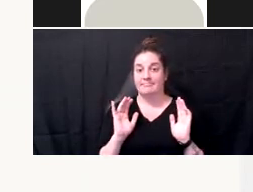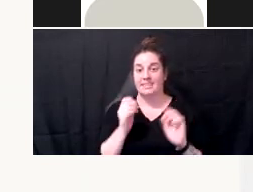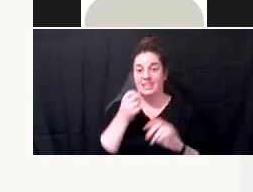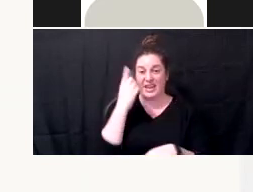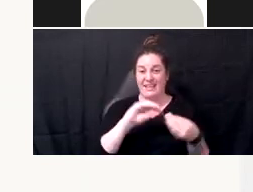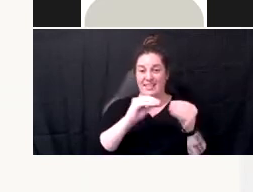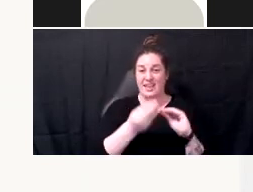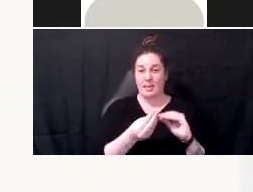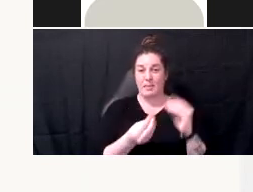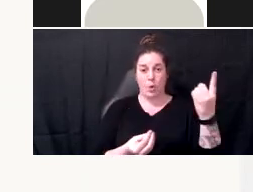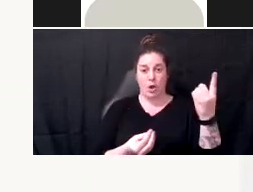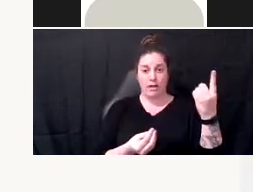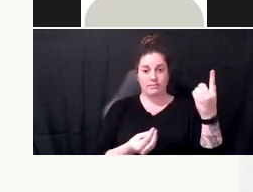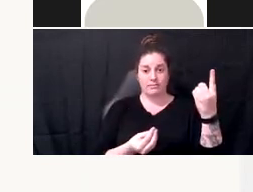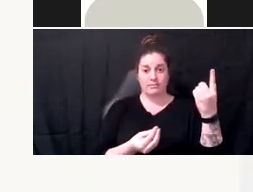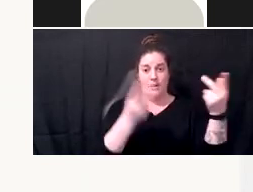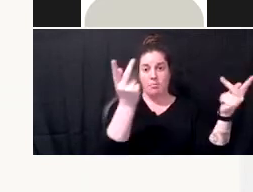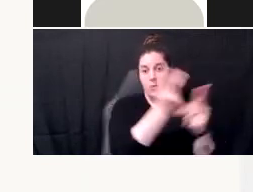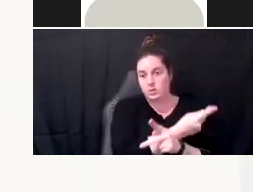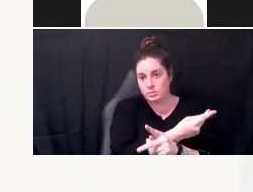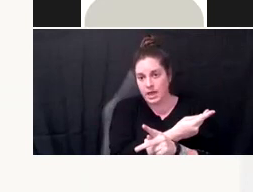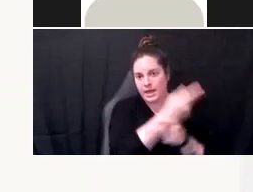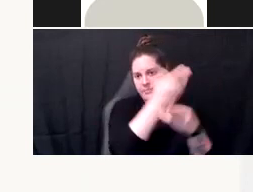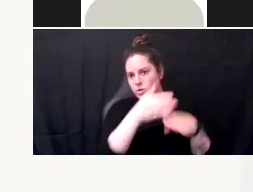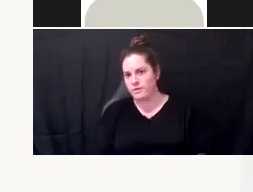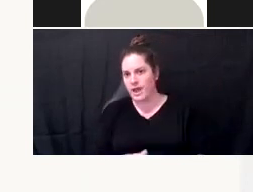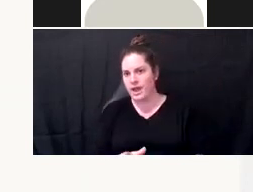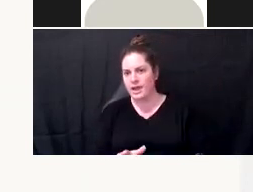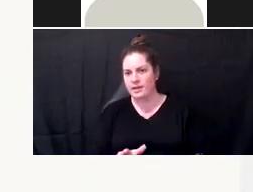when multiplied or divided, doesn't change the value,